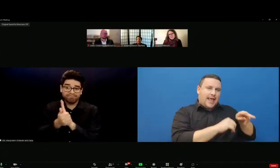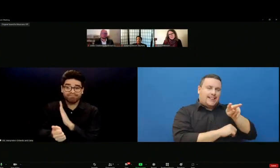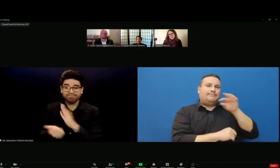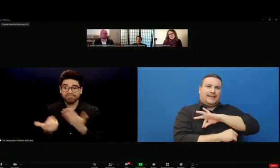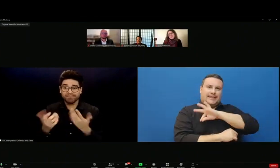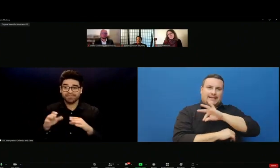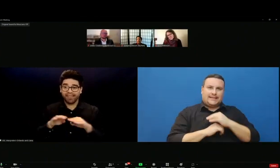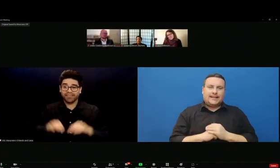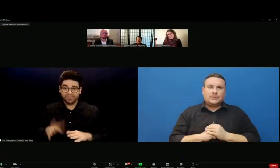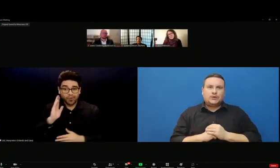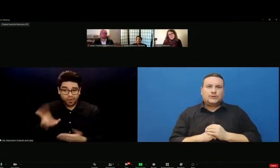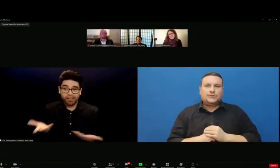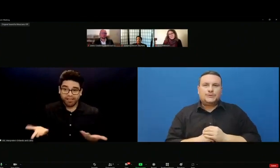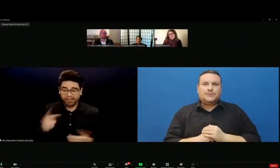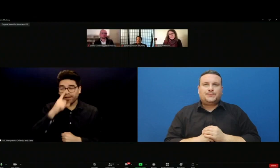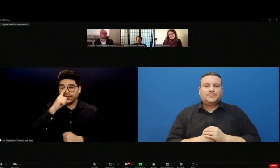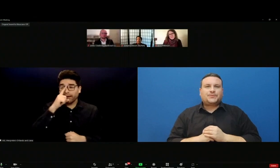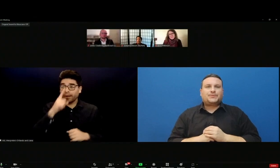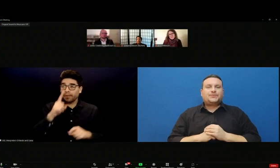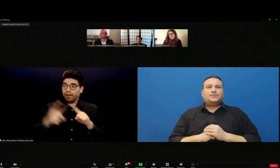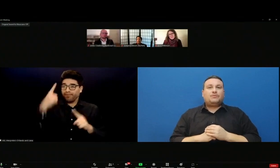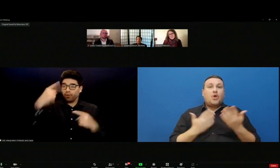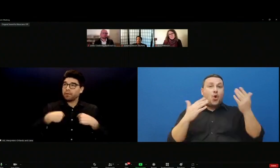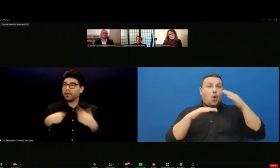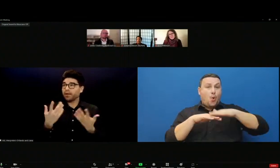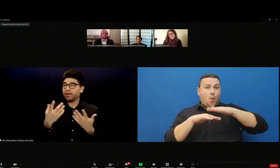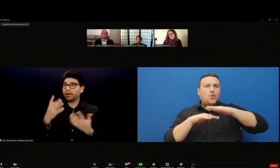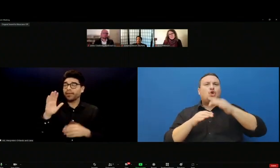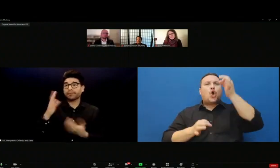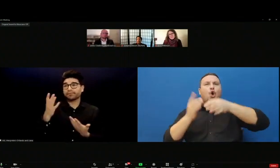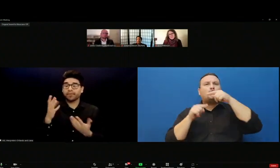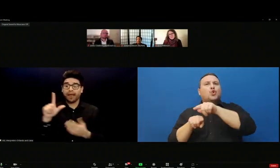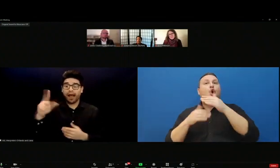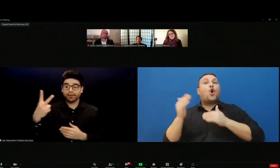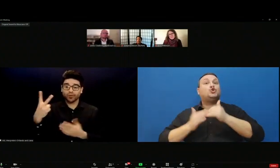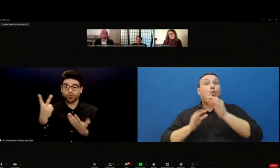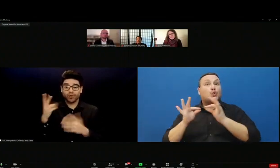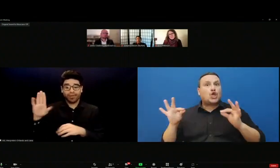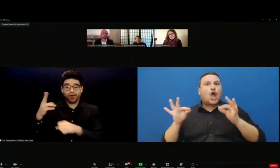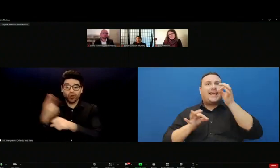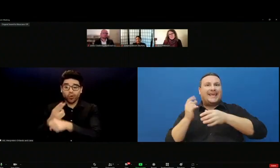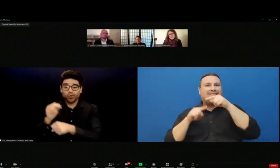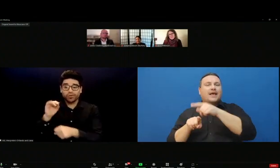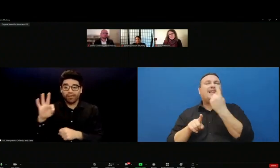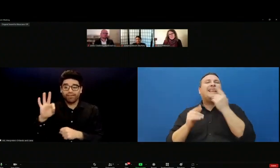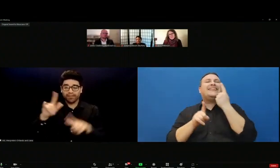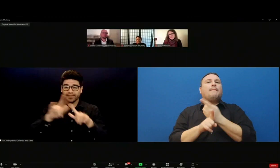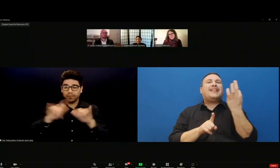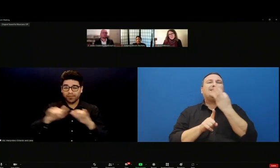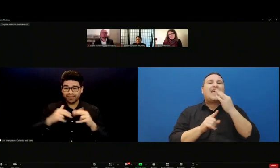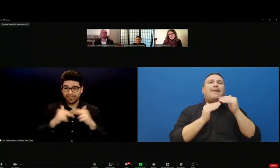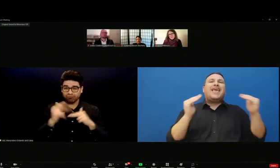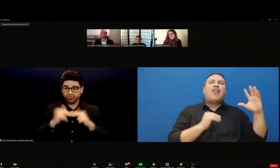think so the use of their simultaneous constructions would depend on the level of understanding of the language,